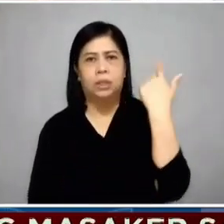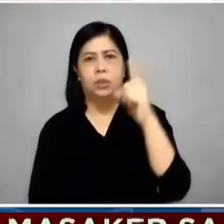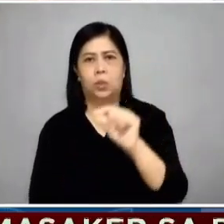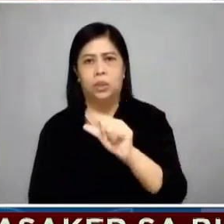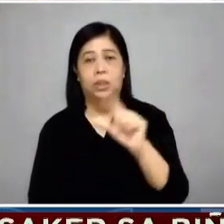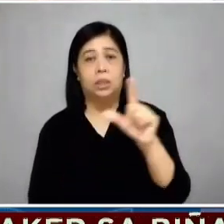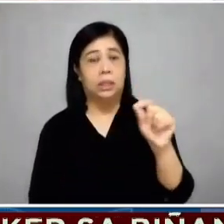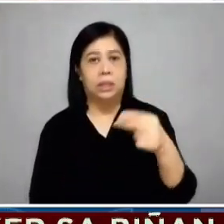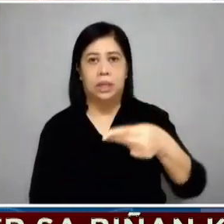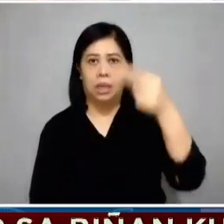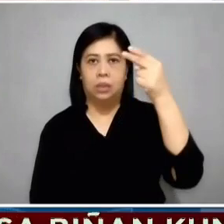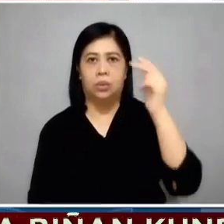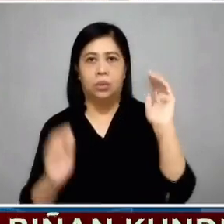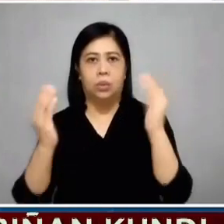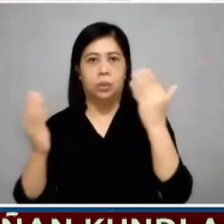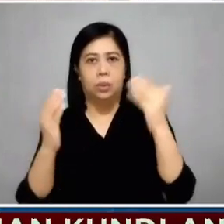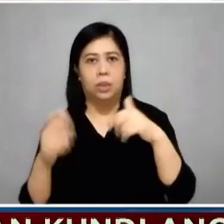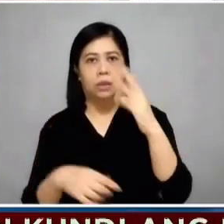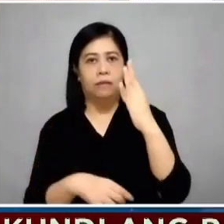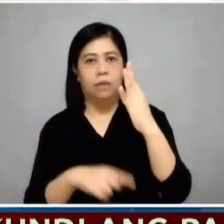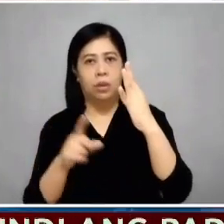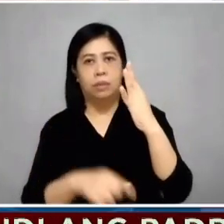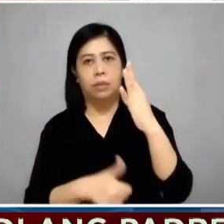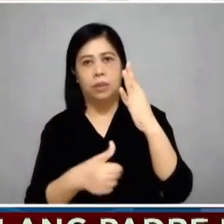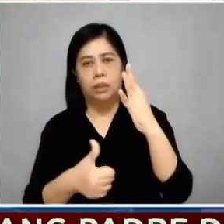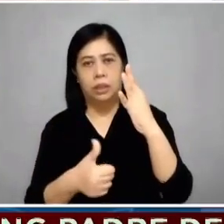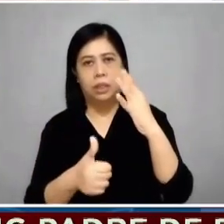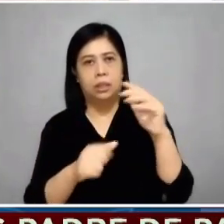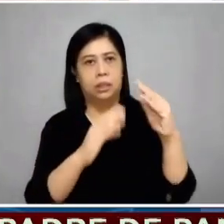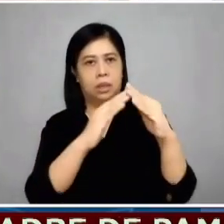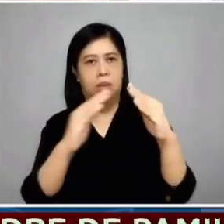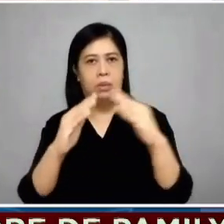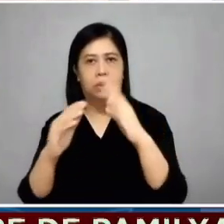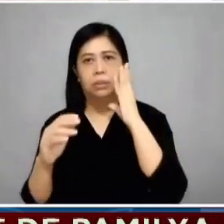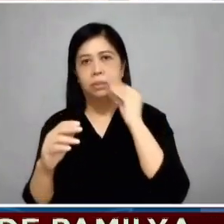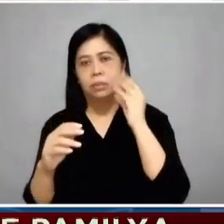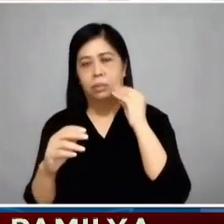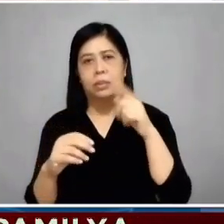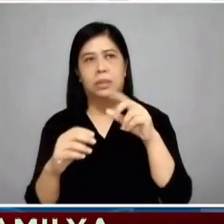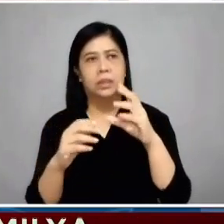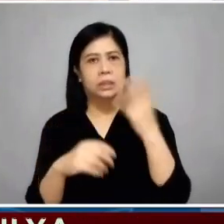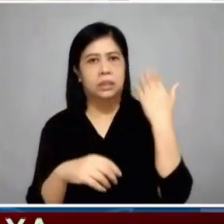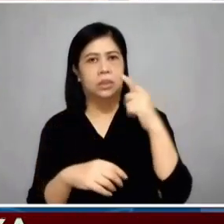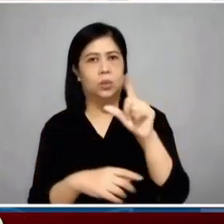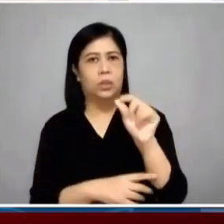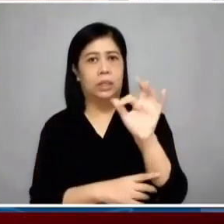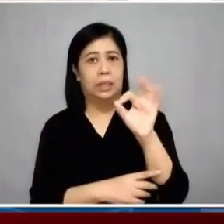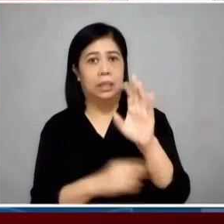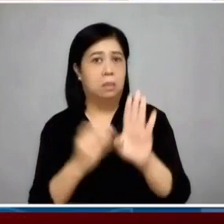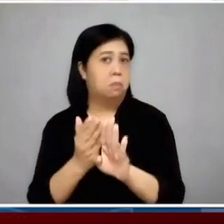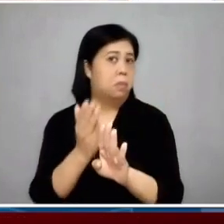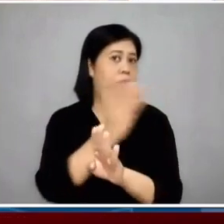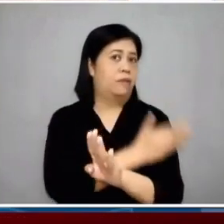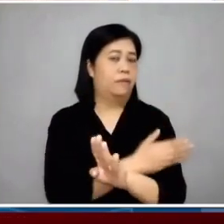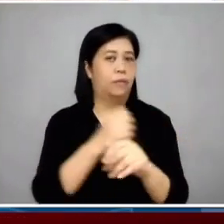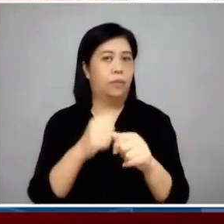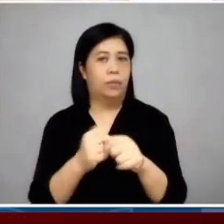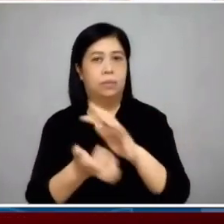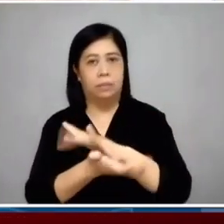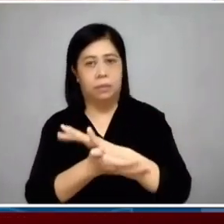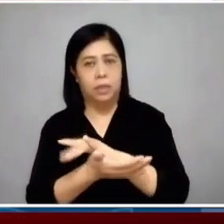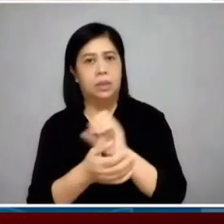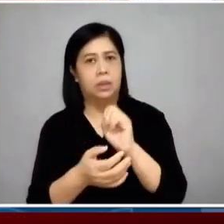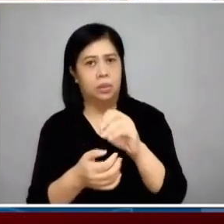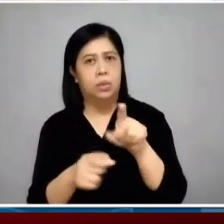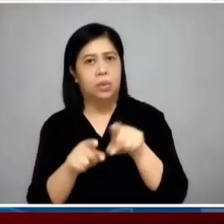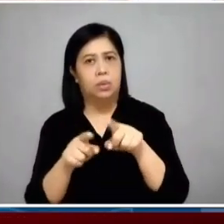higher compared to the 4 out of 10 households experiencing this in 2019 prior to the pandemic. So it was also